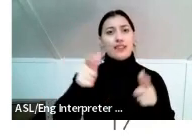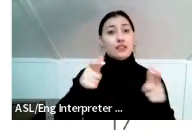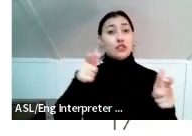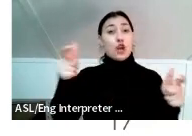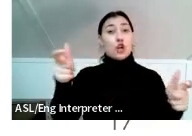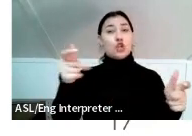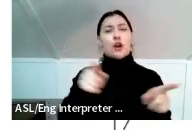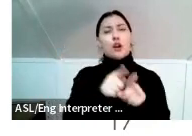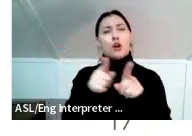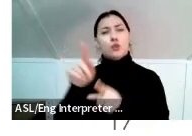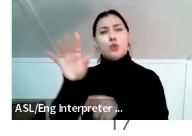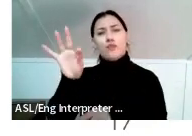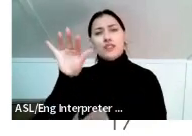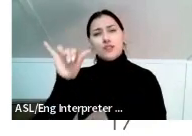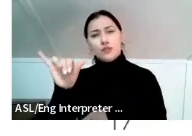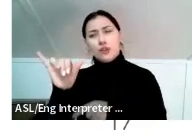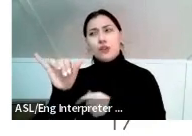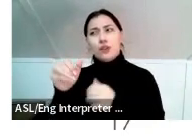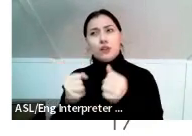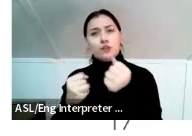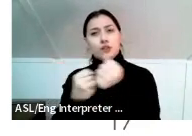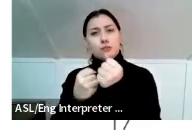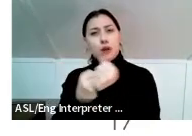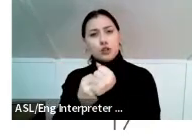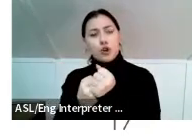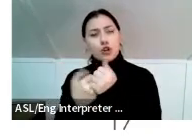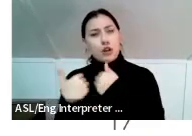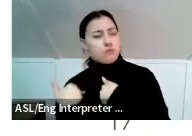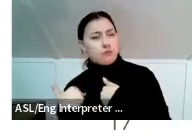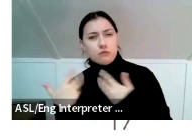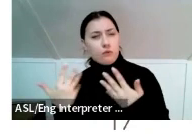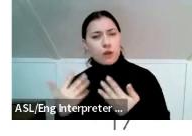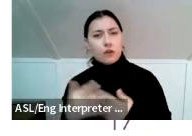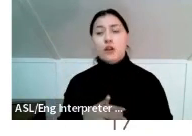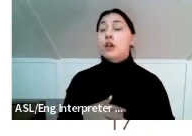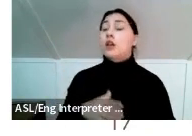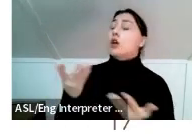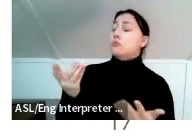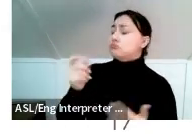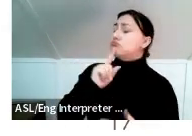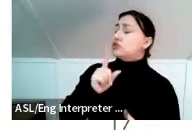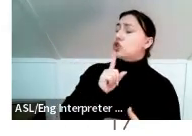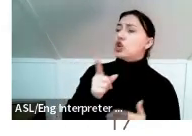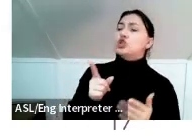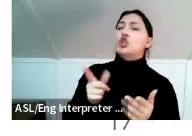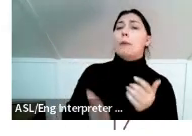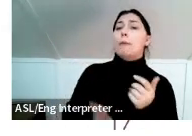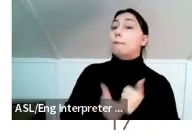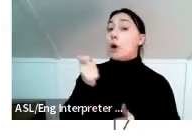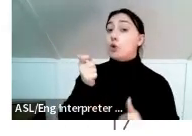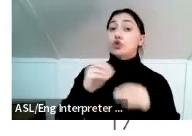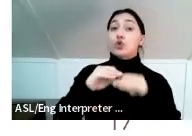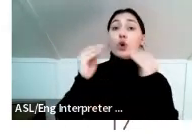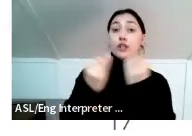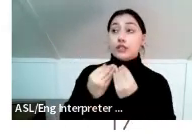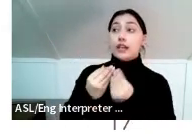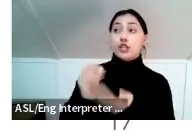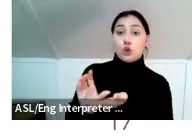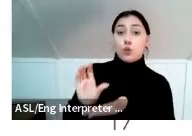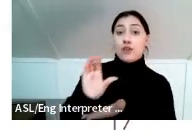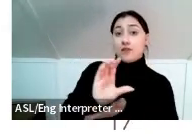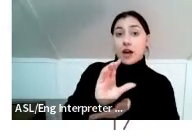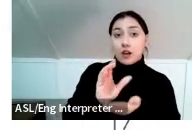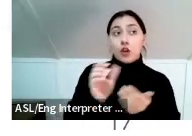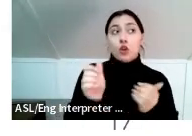relationship? Sure. I'd say the majority of the organizations that we have been funding through the portfolio